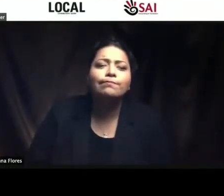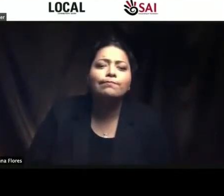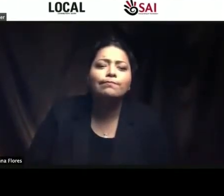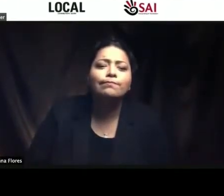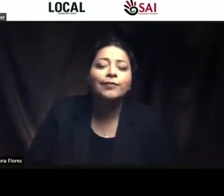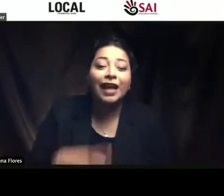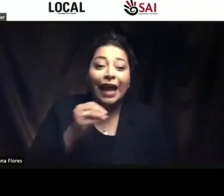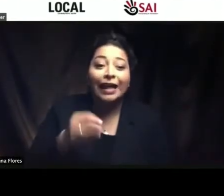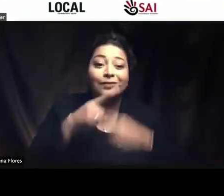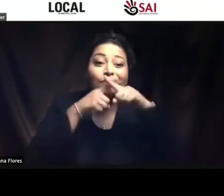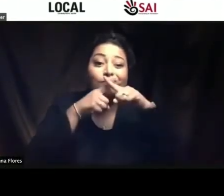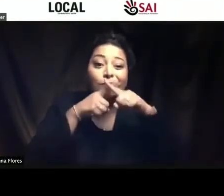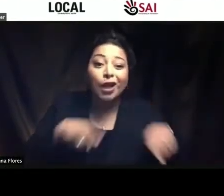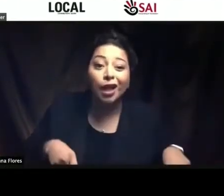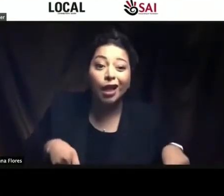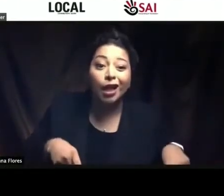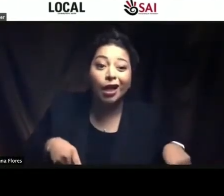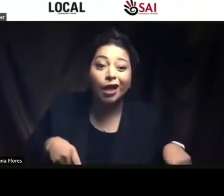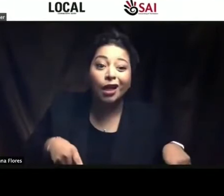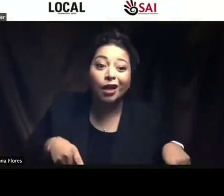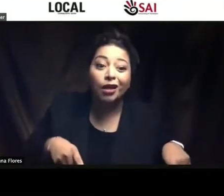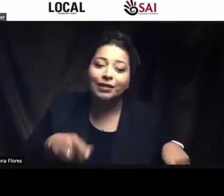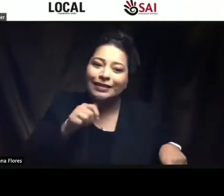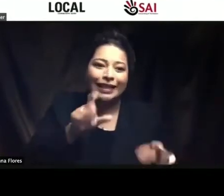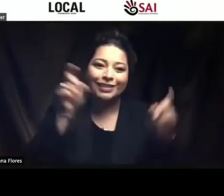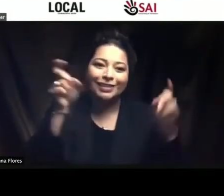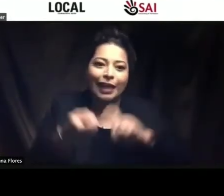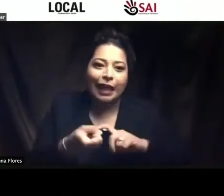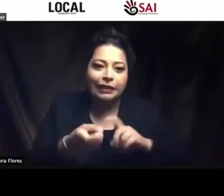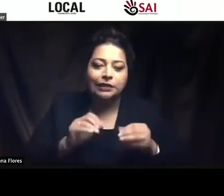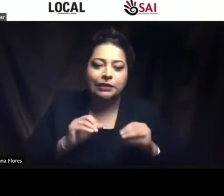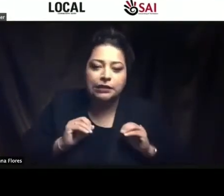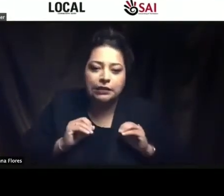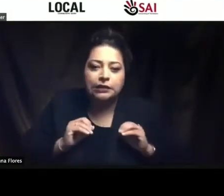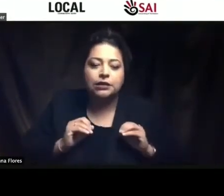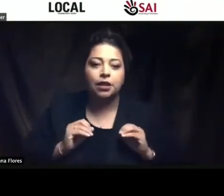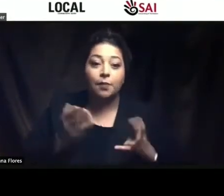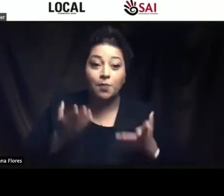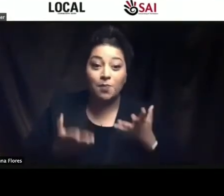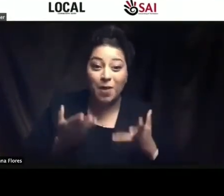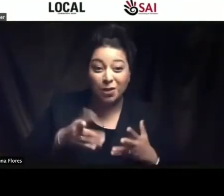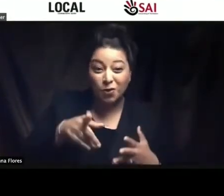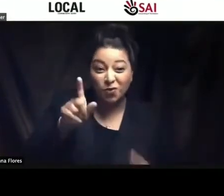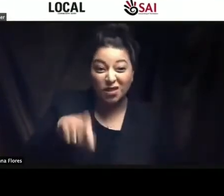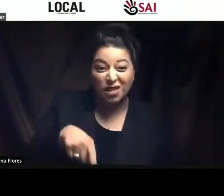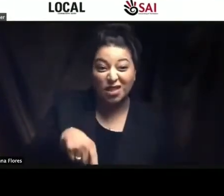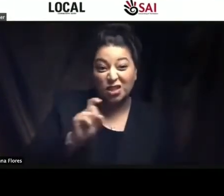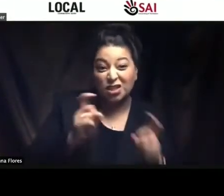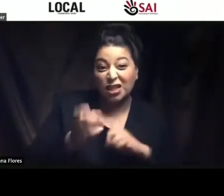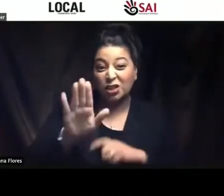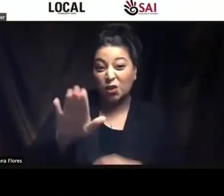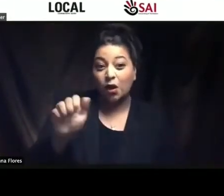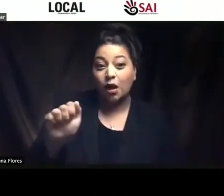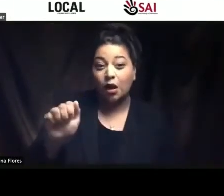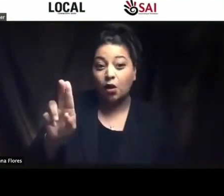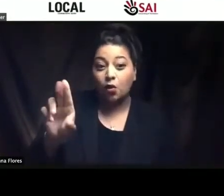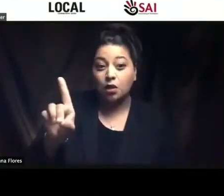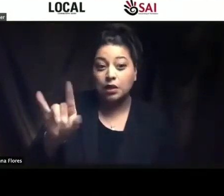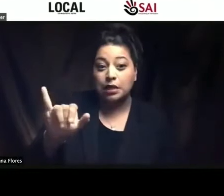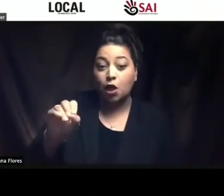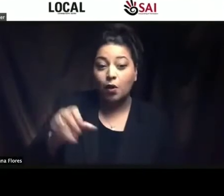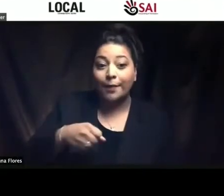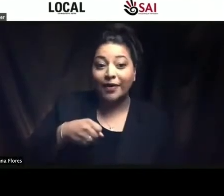The mute button is not changing on, maybe you need to change your audio source on